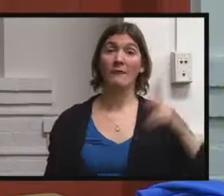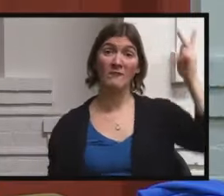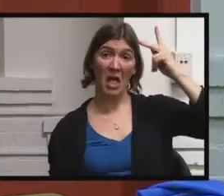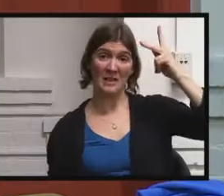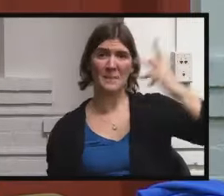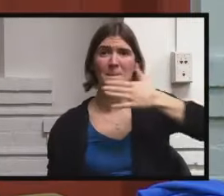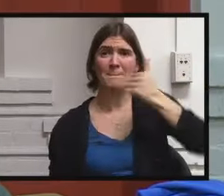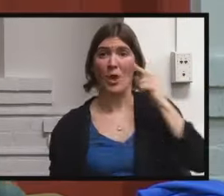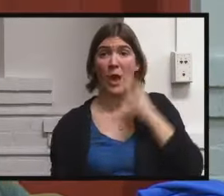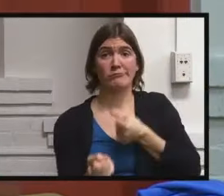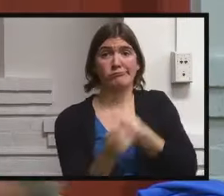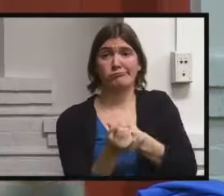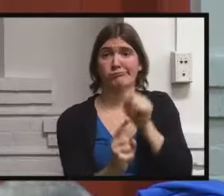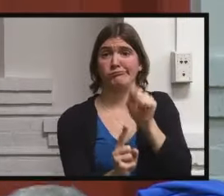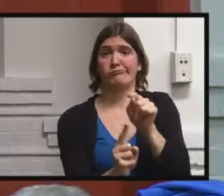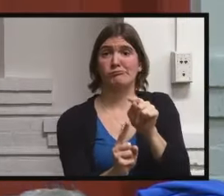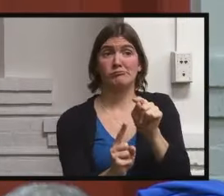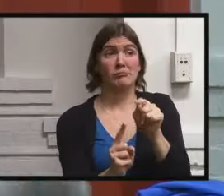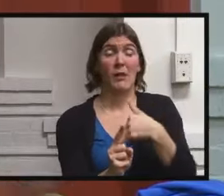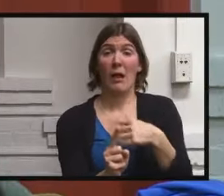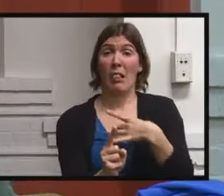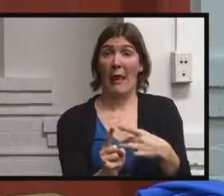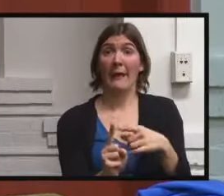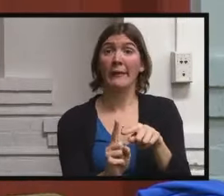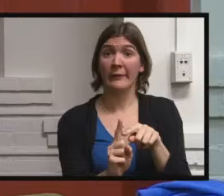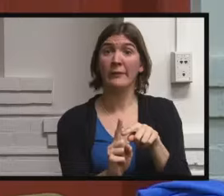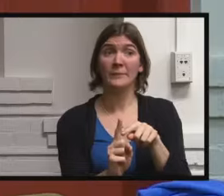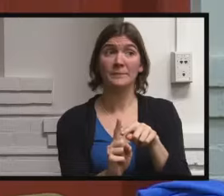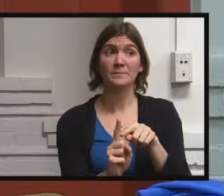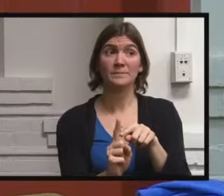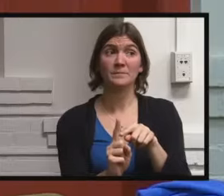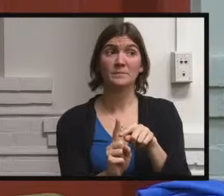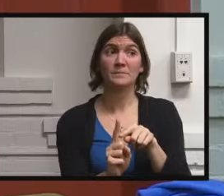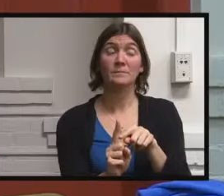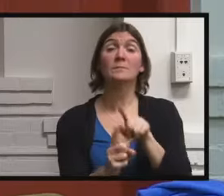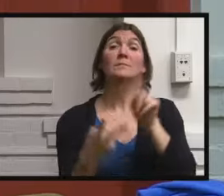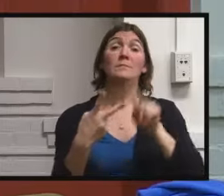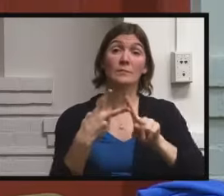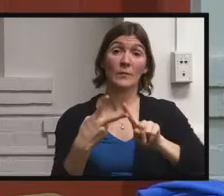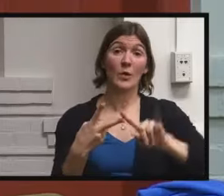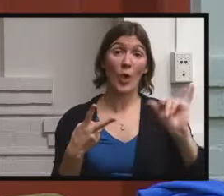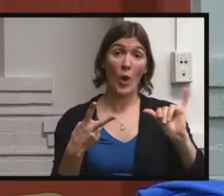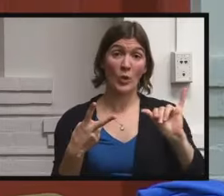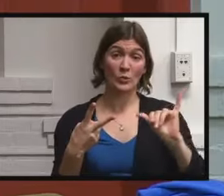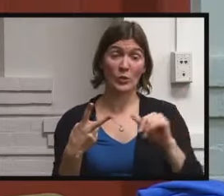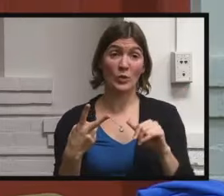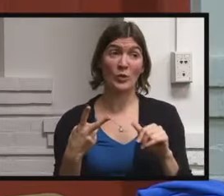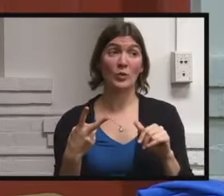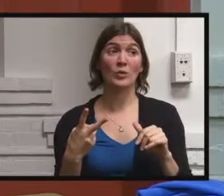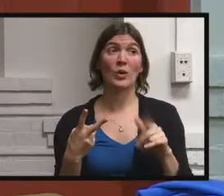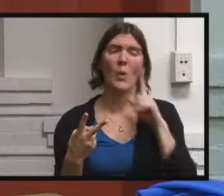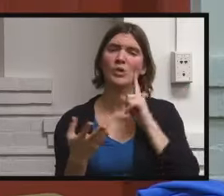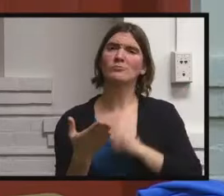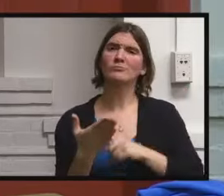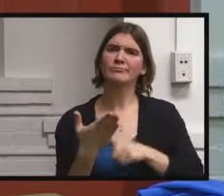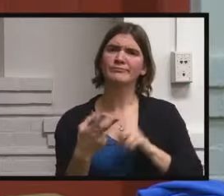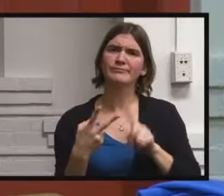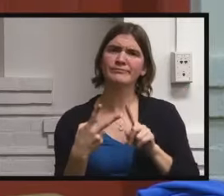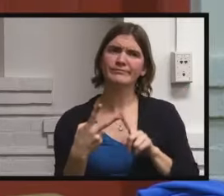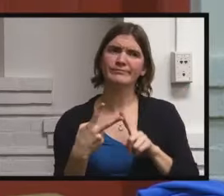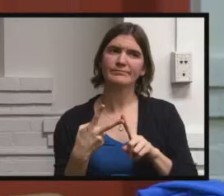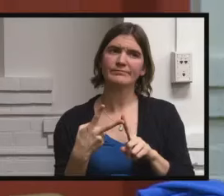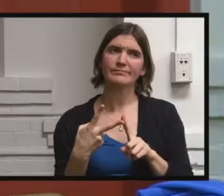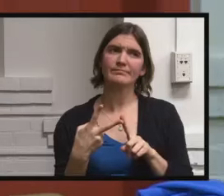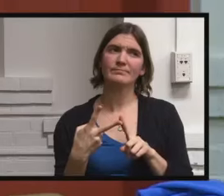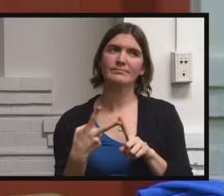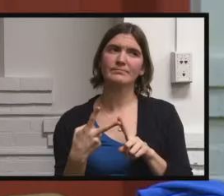think, the reason why I'm a supporter of single stream. The other approach that I would like to talk about